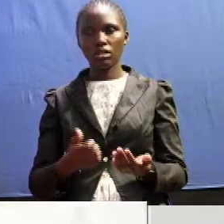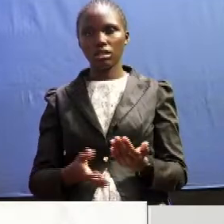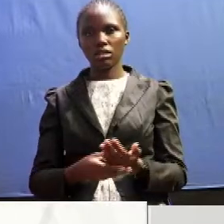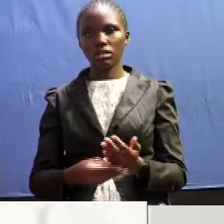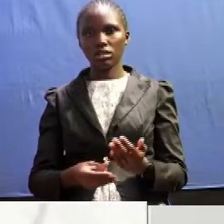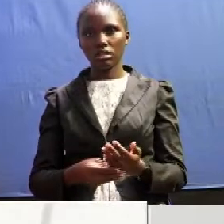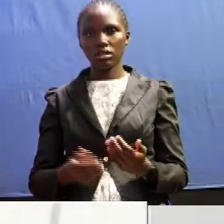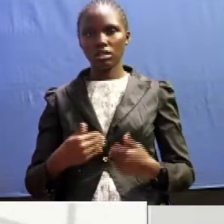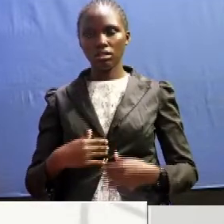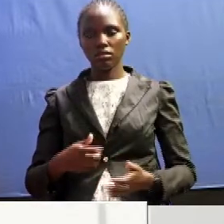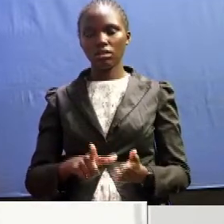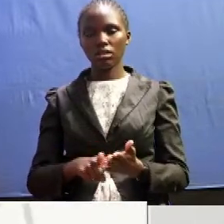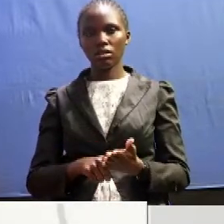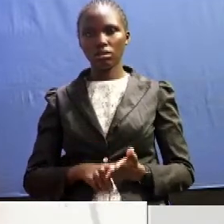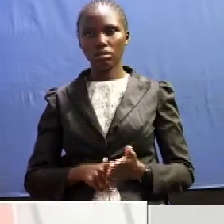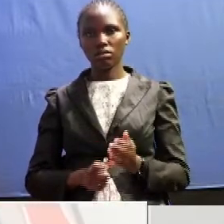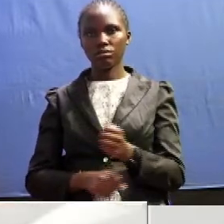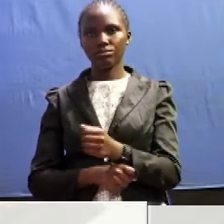education through HELB support.